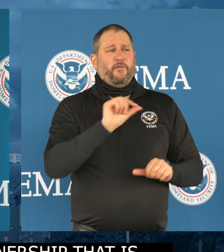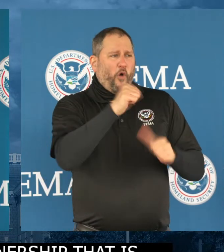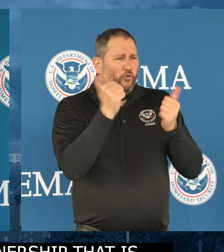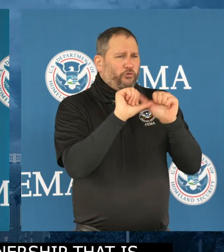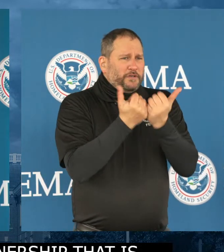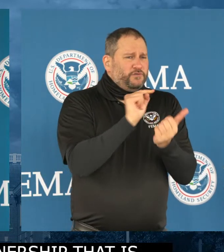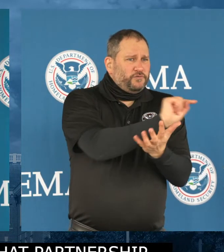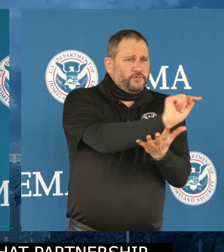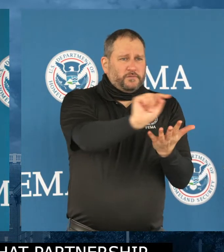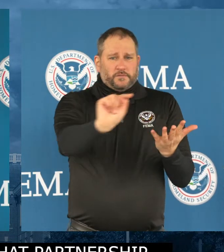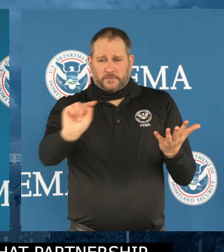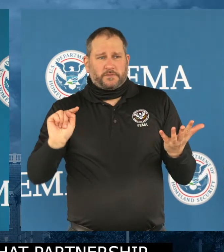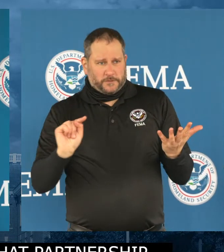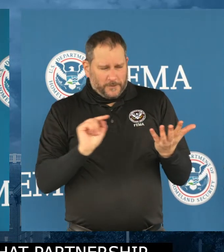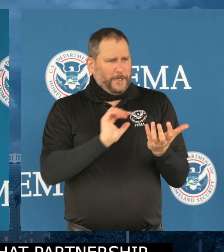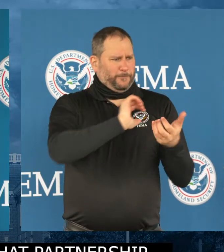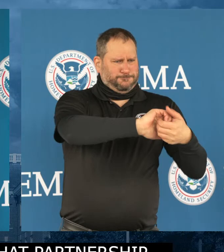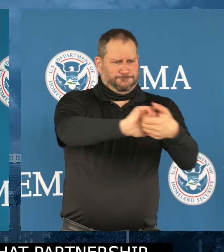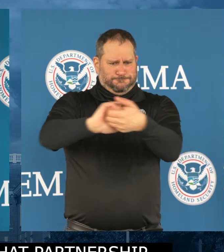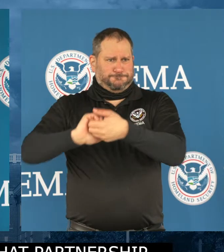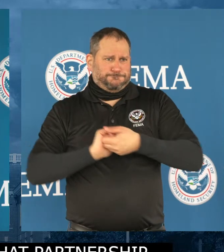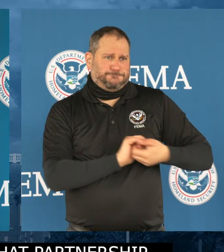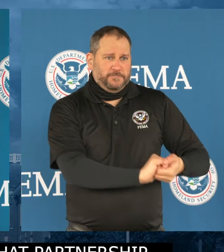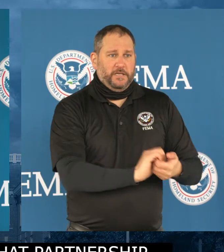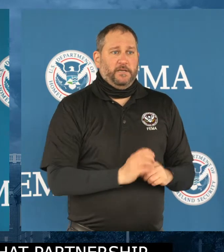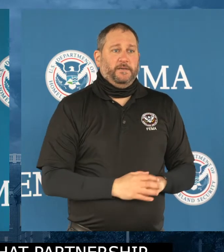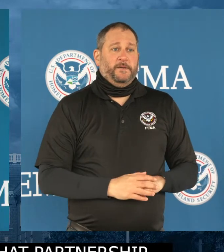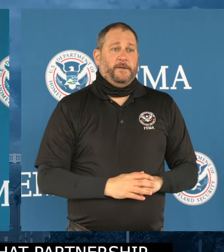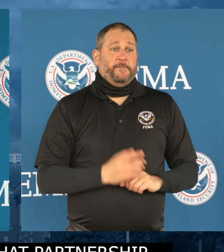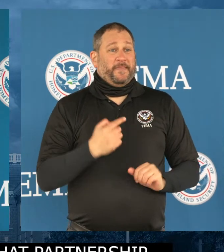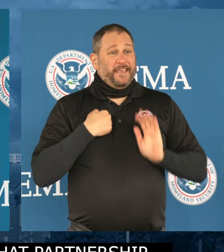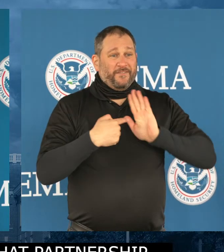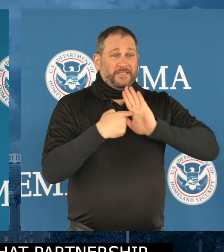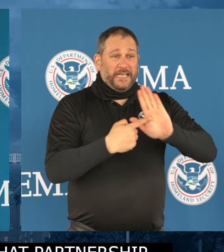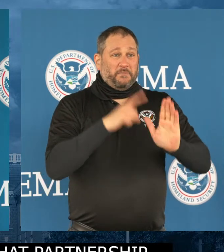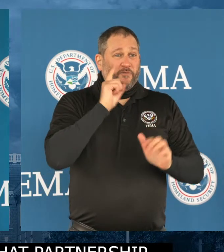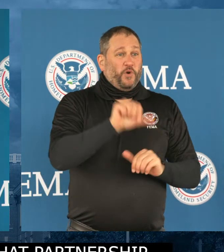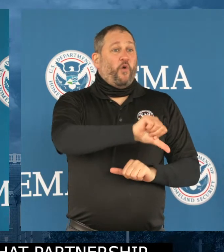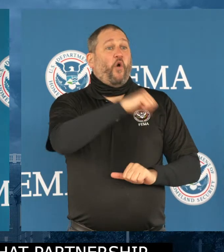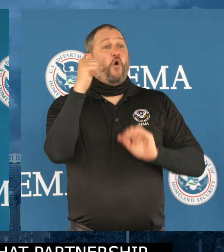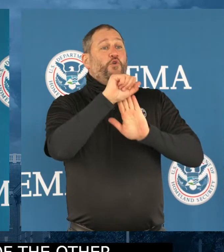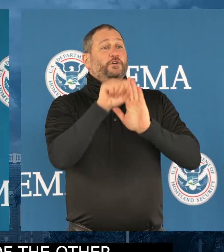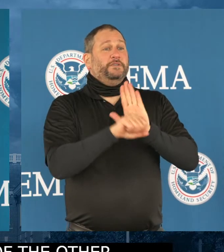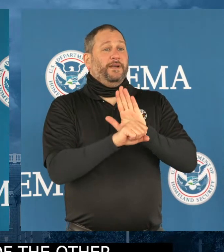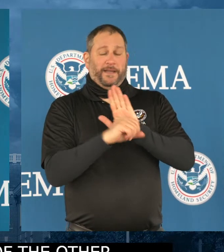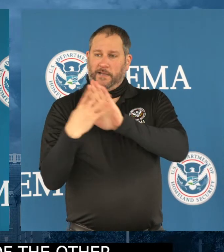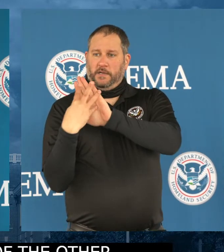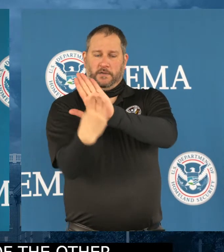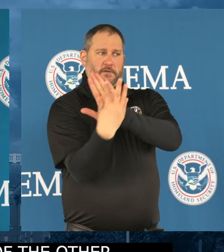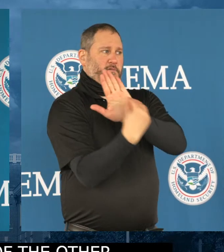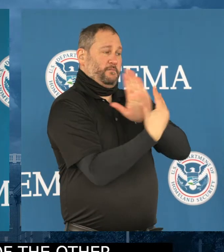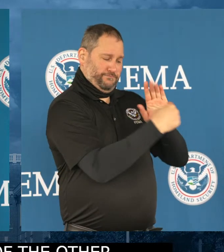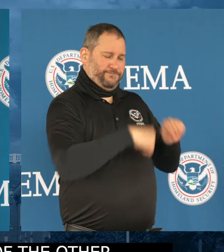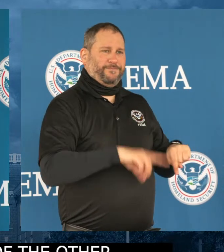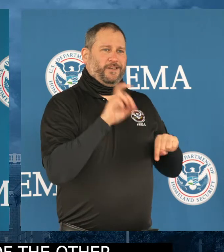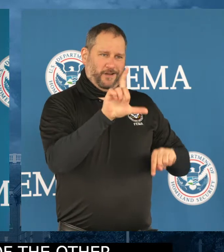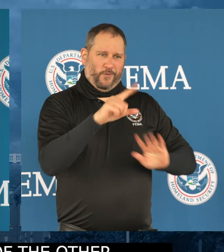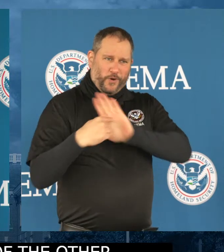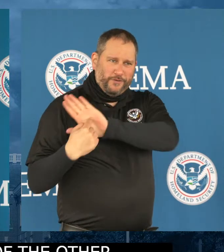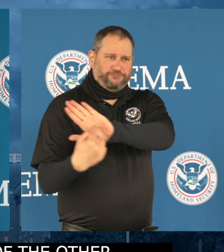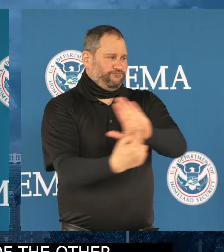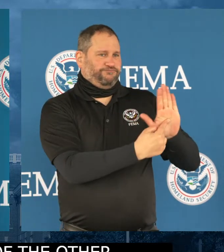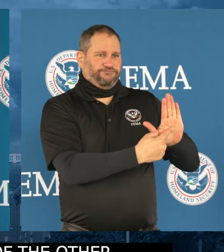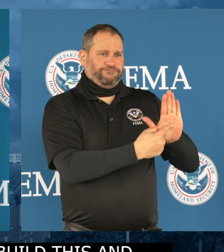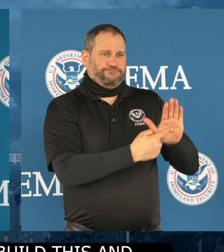it happen. So what we have is an example for other states to follow and for other agencies to follow in true